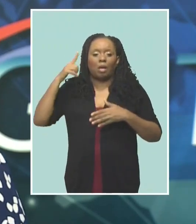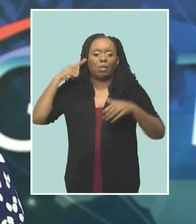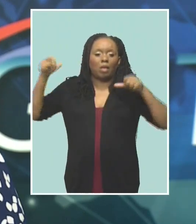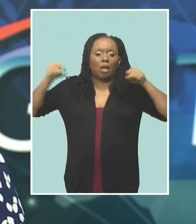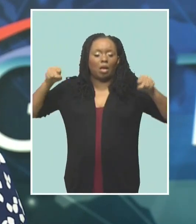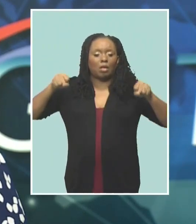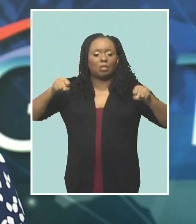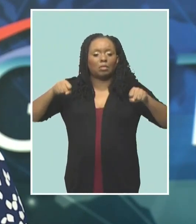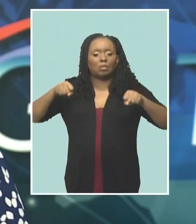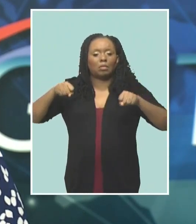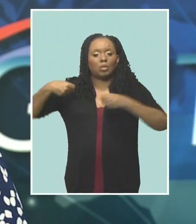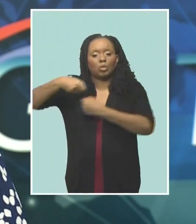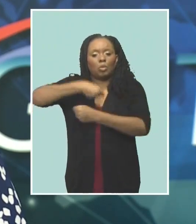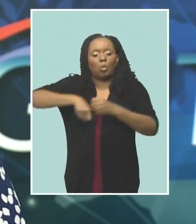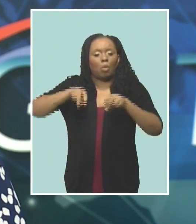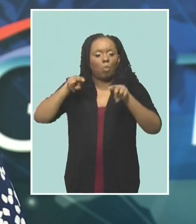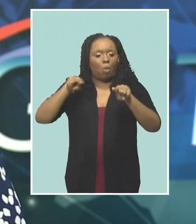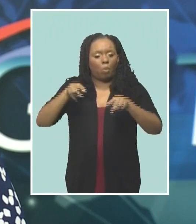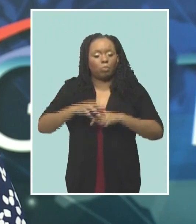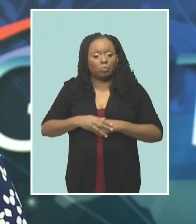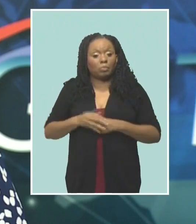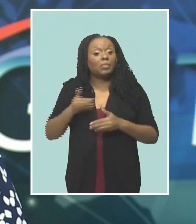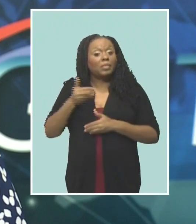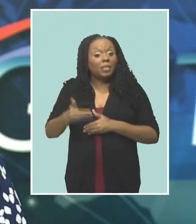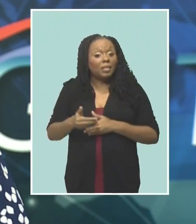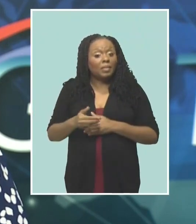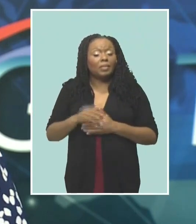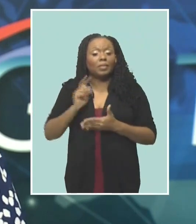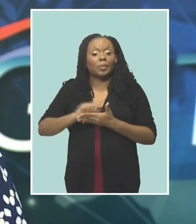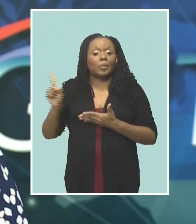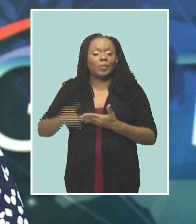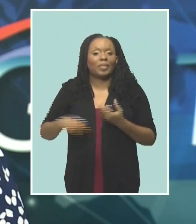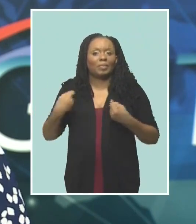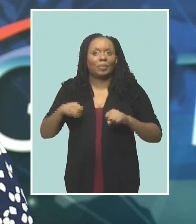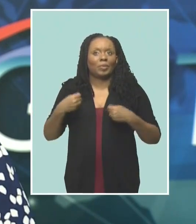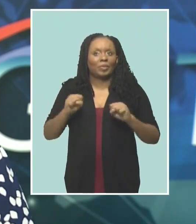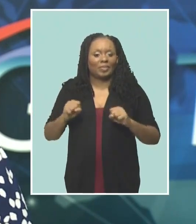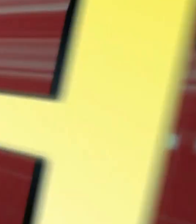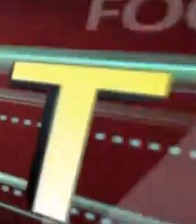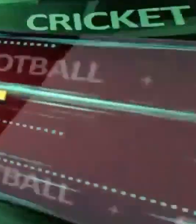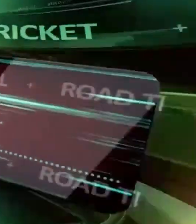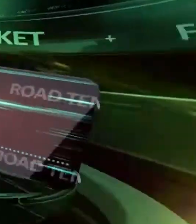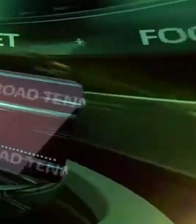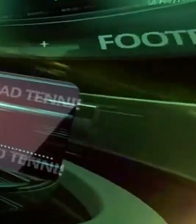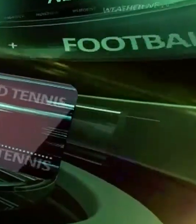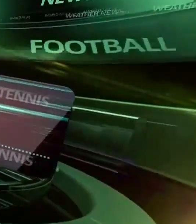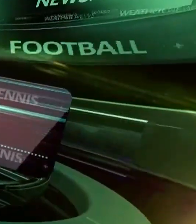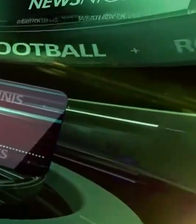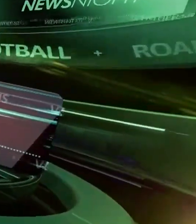thunderstorm watch. And coming up on Newsnight is the weekend sports.